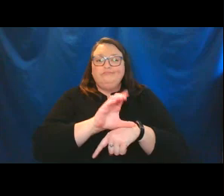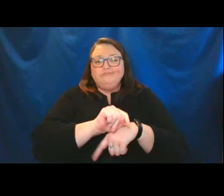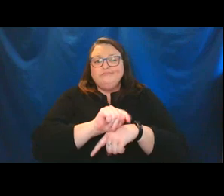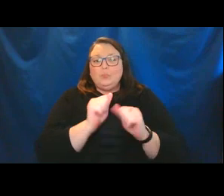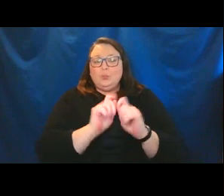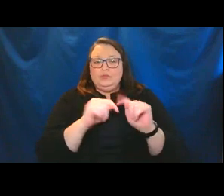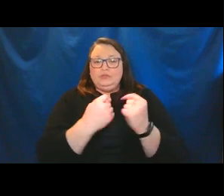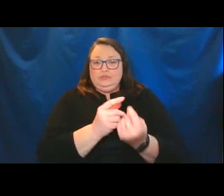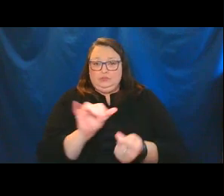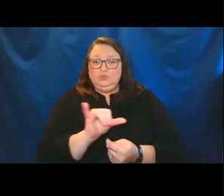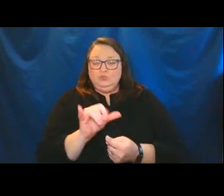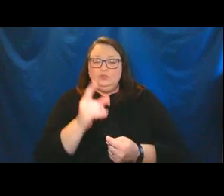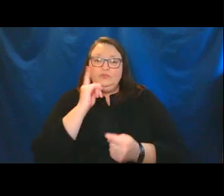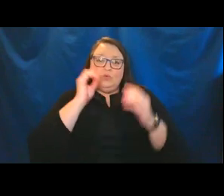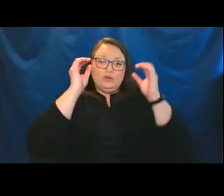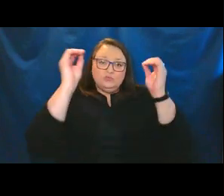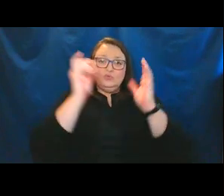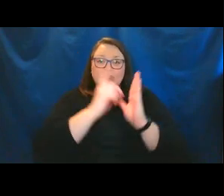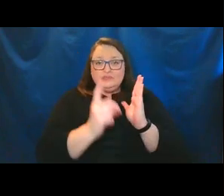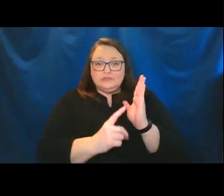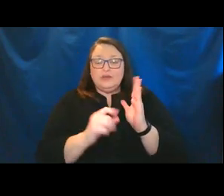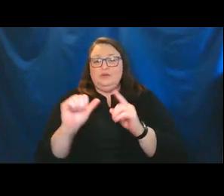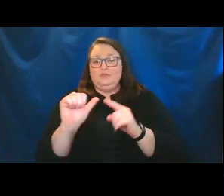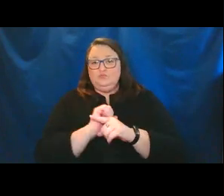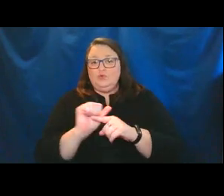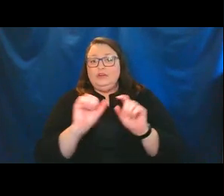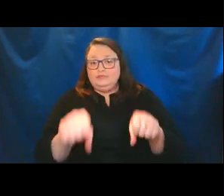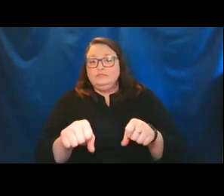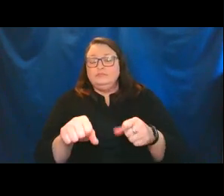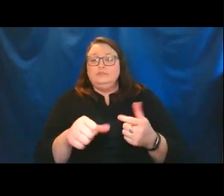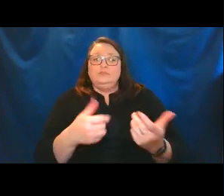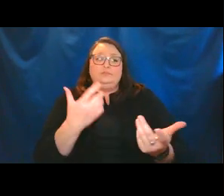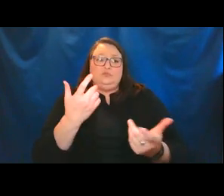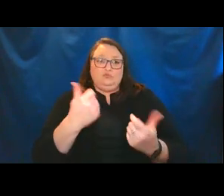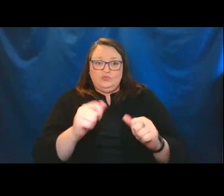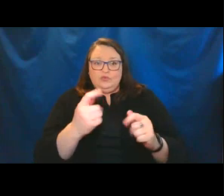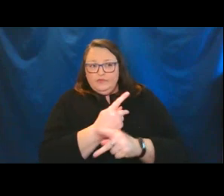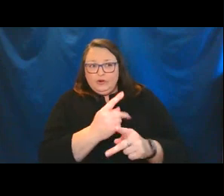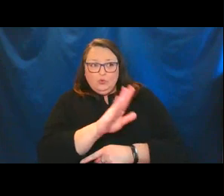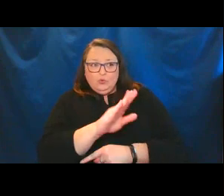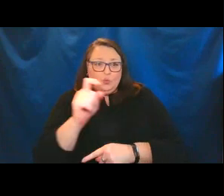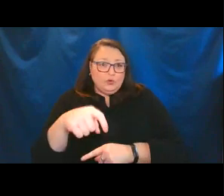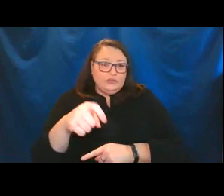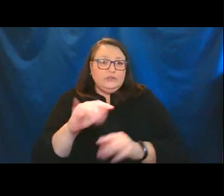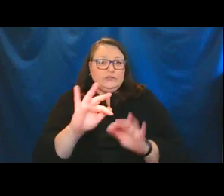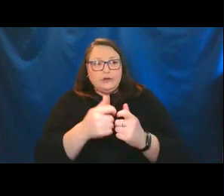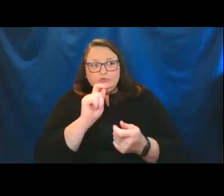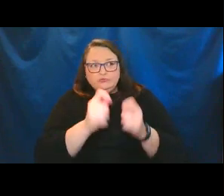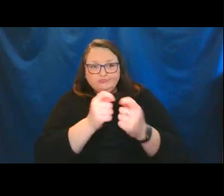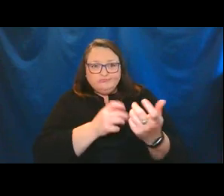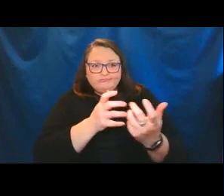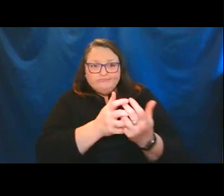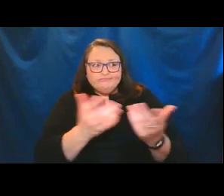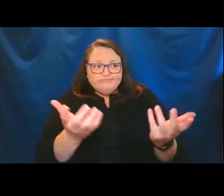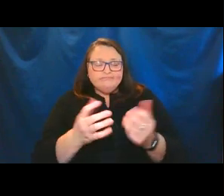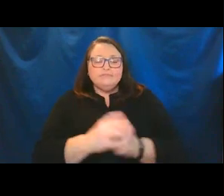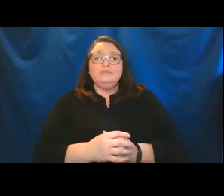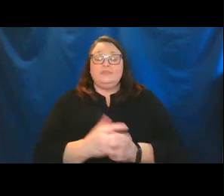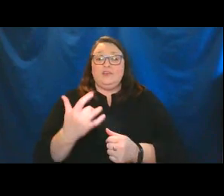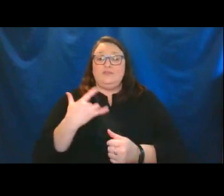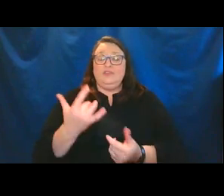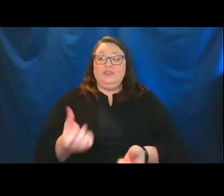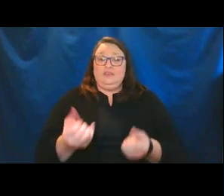of instructional design and training to see what would best fit your needs. I have a feeling that a lot of what